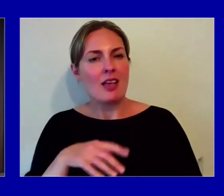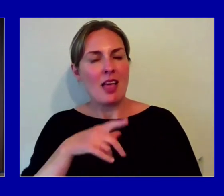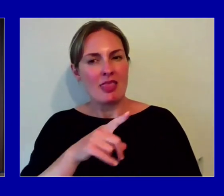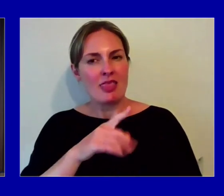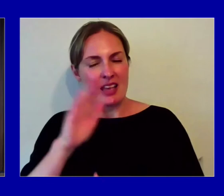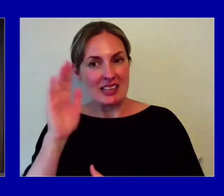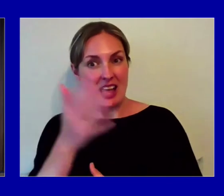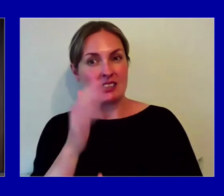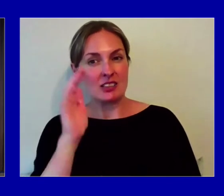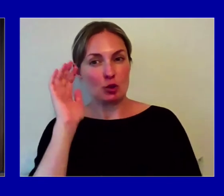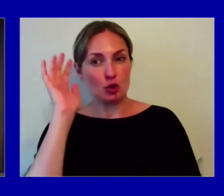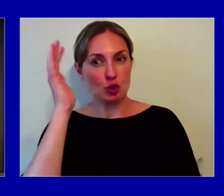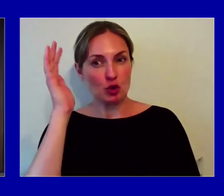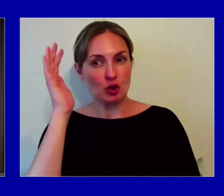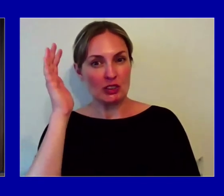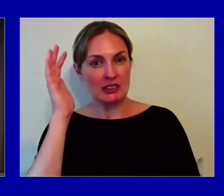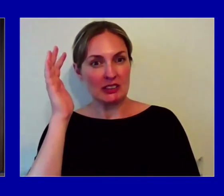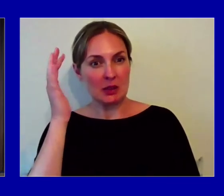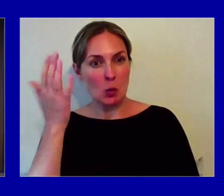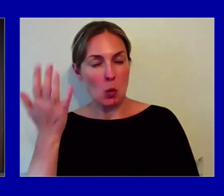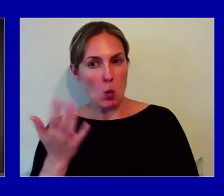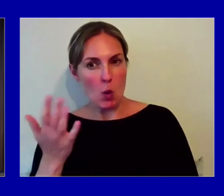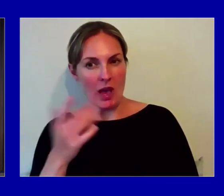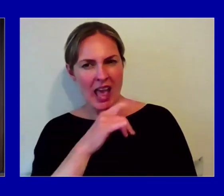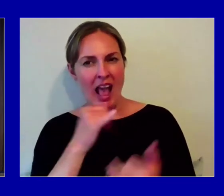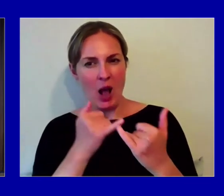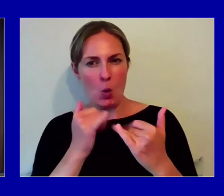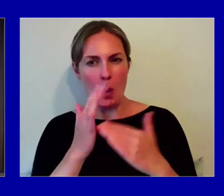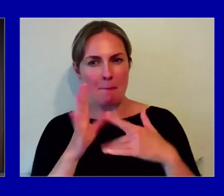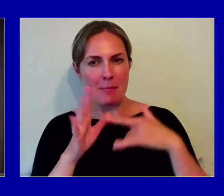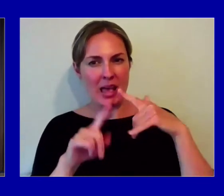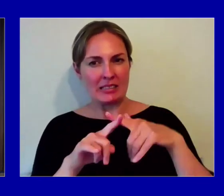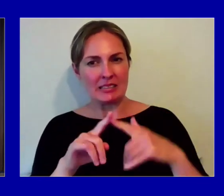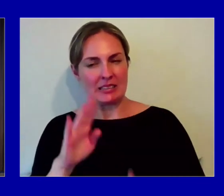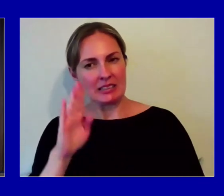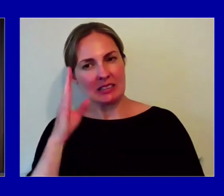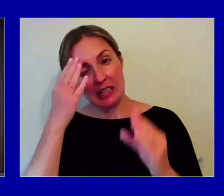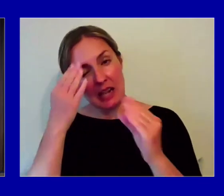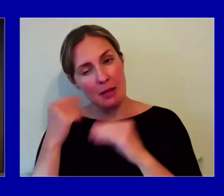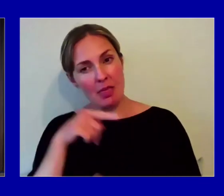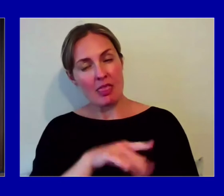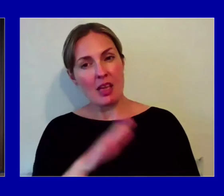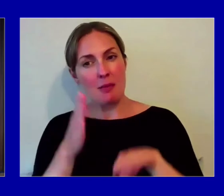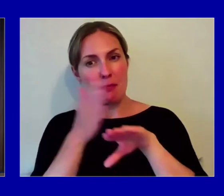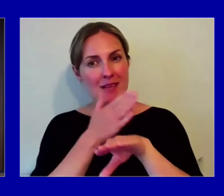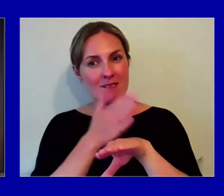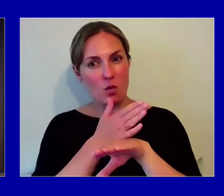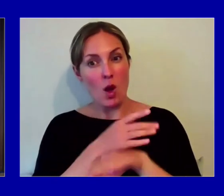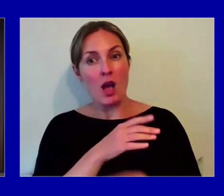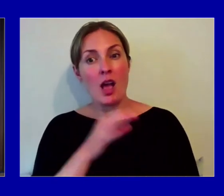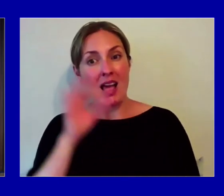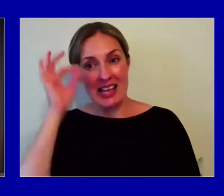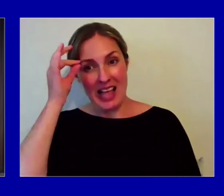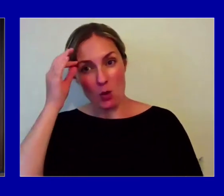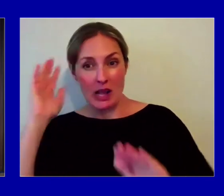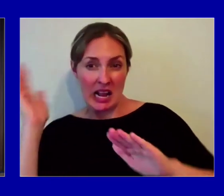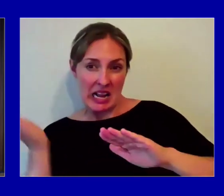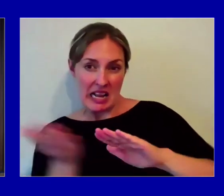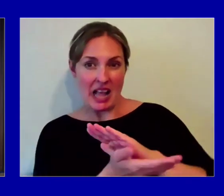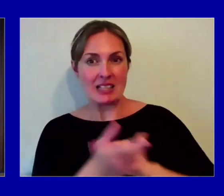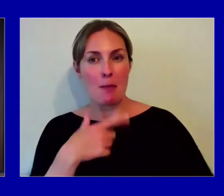1950s, 1960s. They cut that tree down, um, because it was supposed to be a killer tree, when in fact it was a living